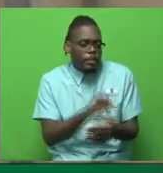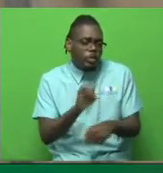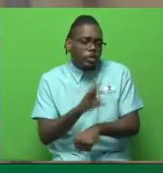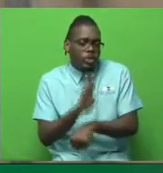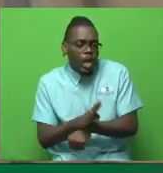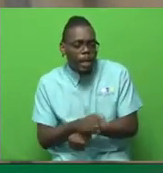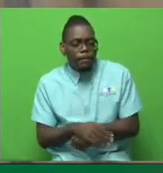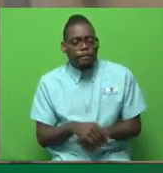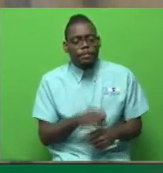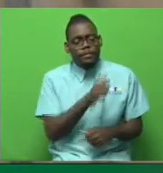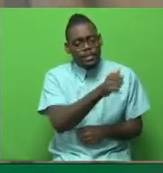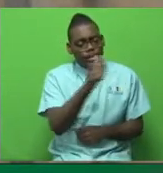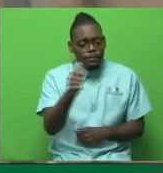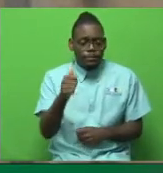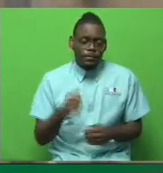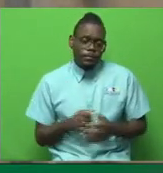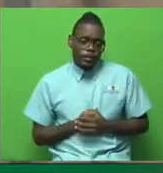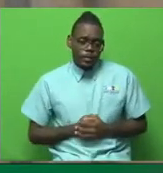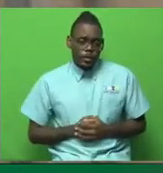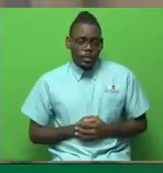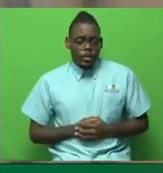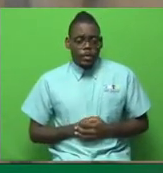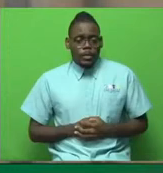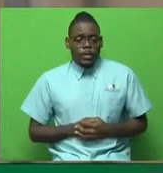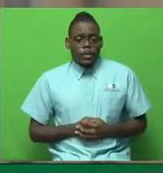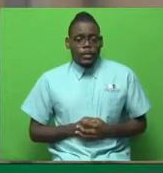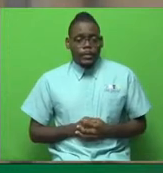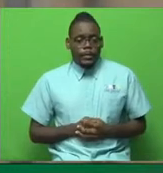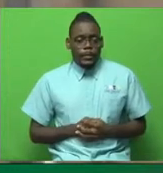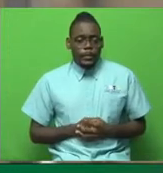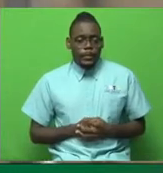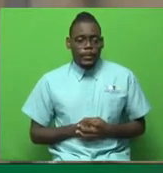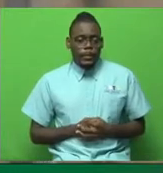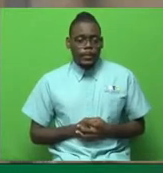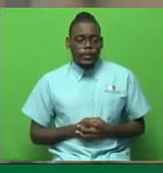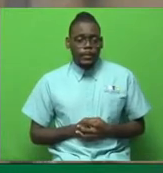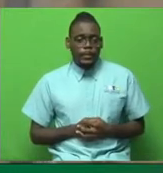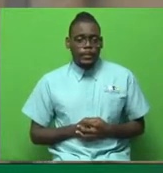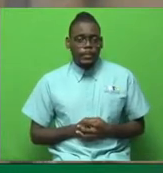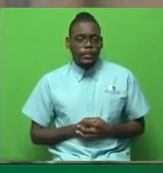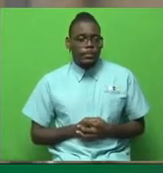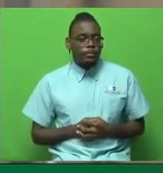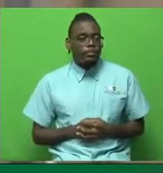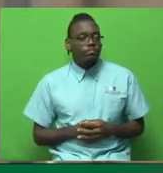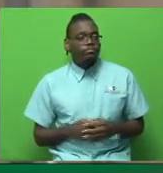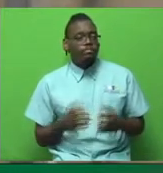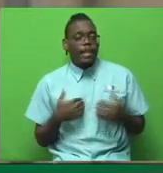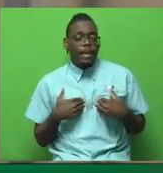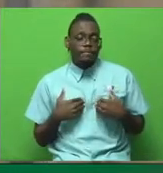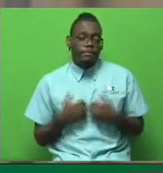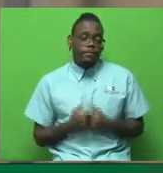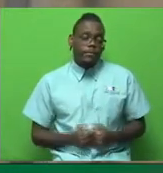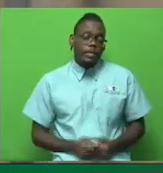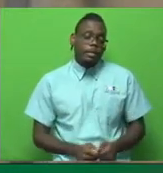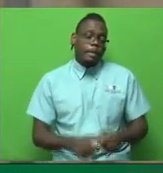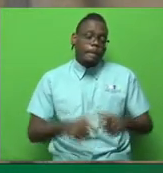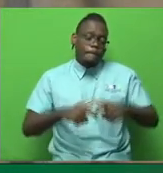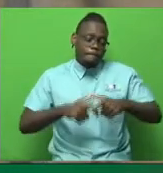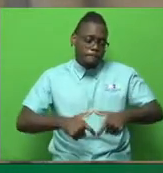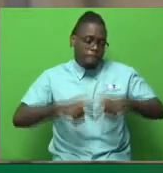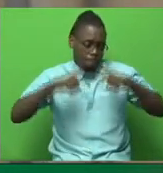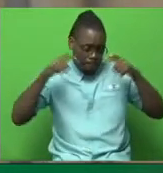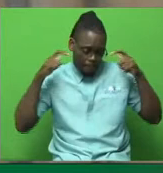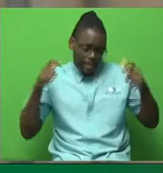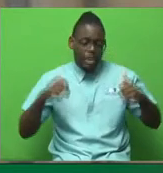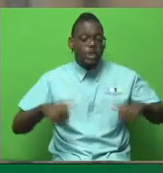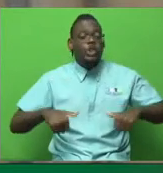themselves reducing student and discipline one of the greatest challenges to school achievement and student